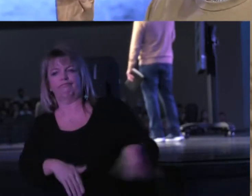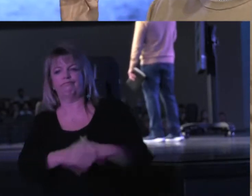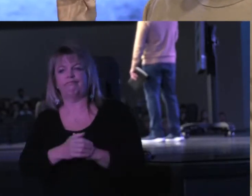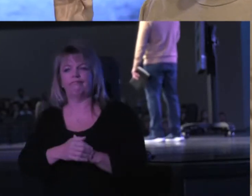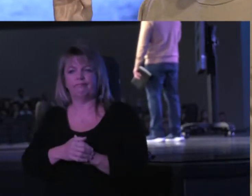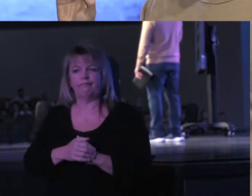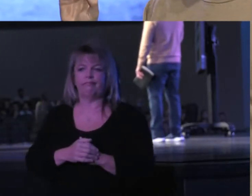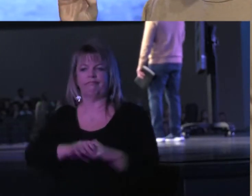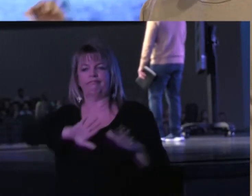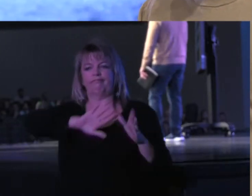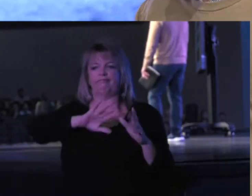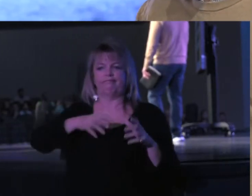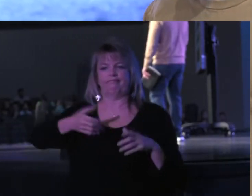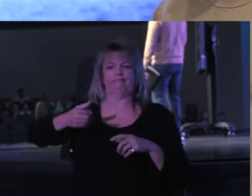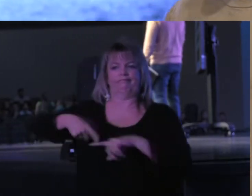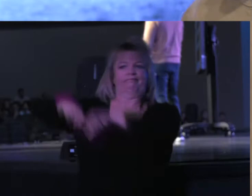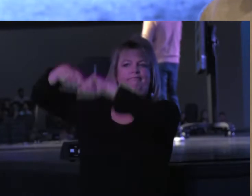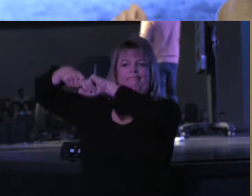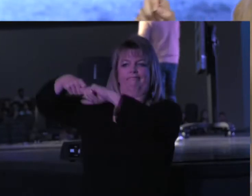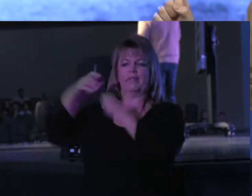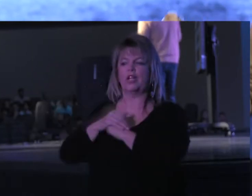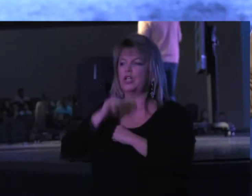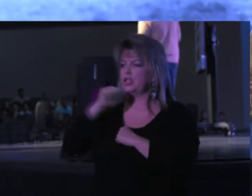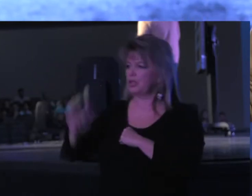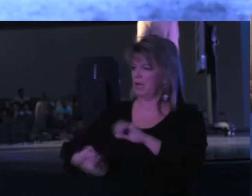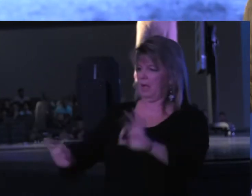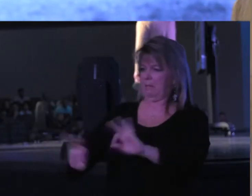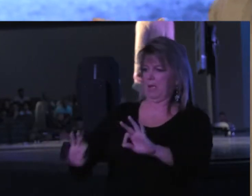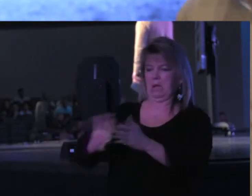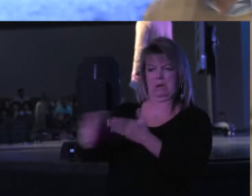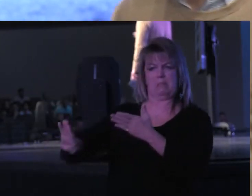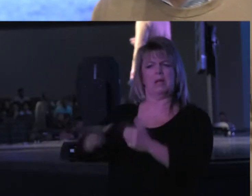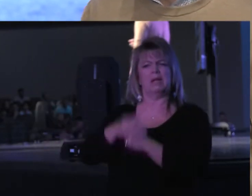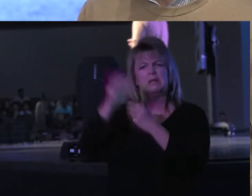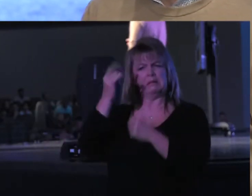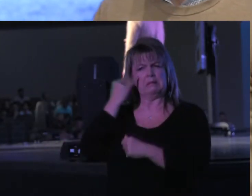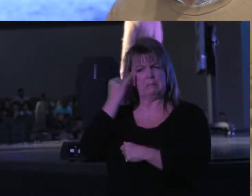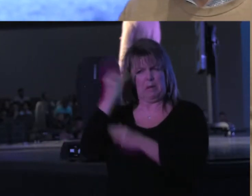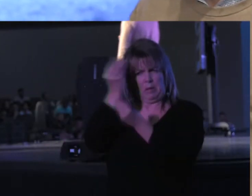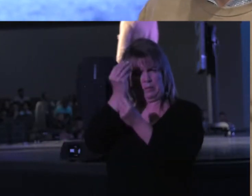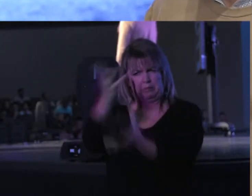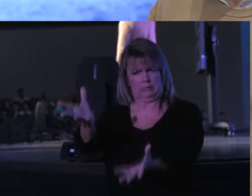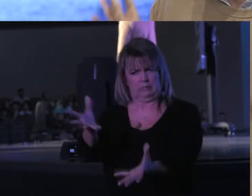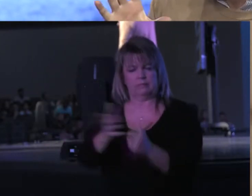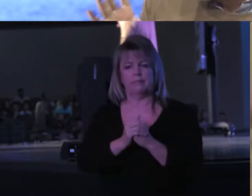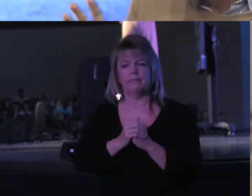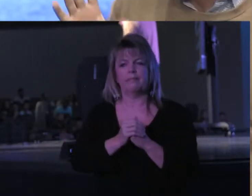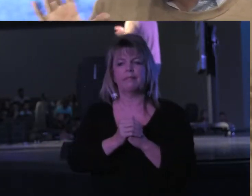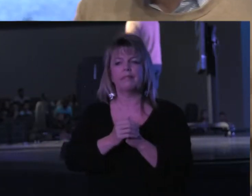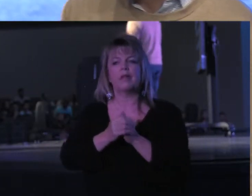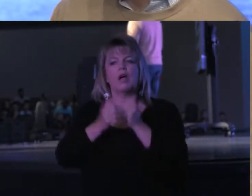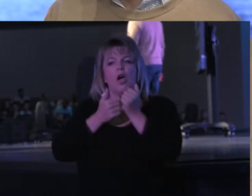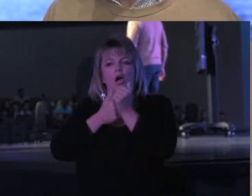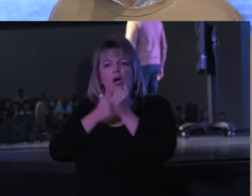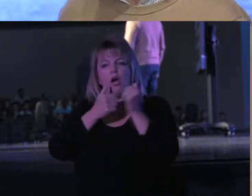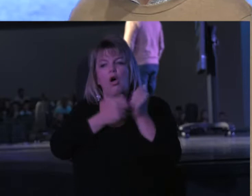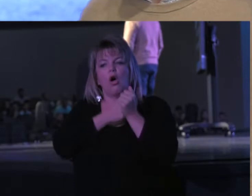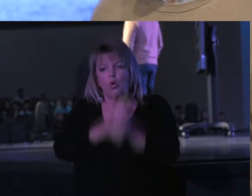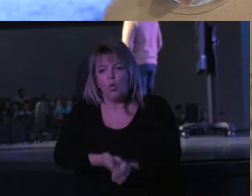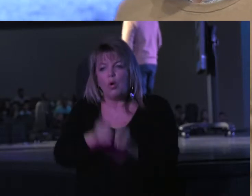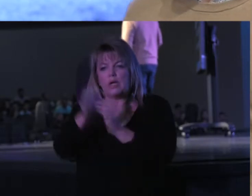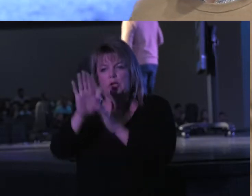be belittled or dismissed? What if I told you that according to the